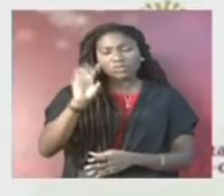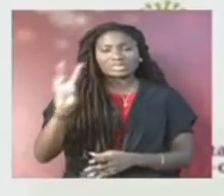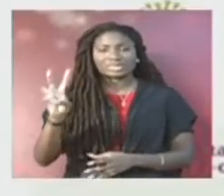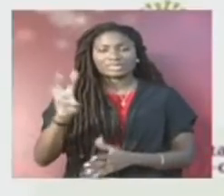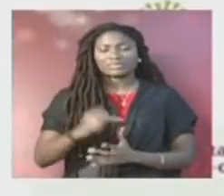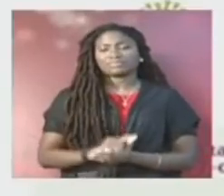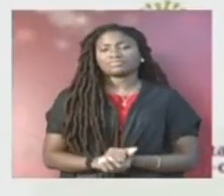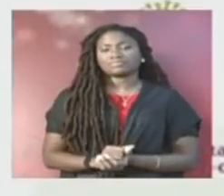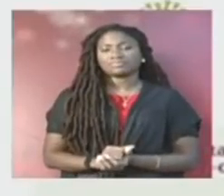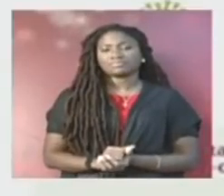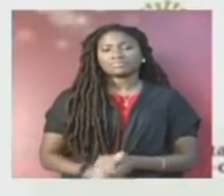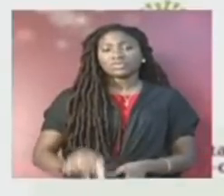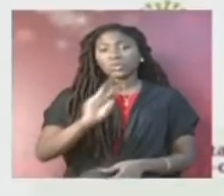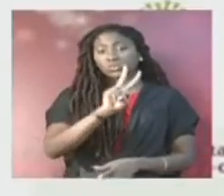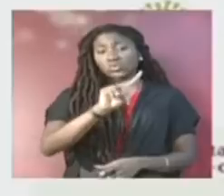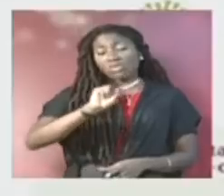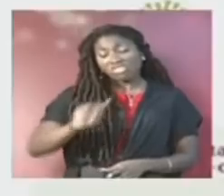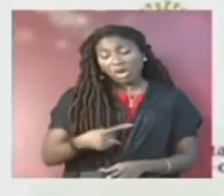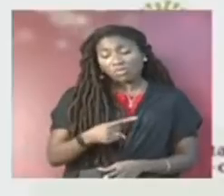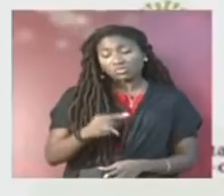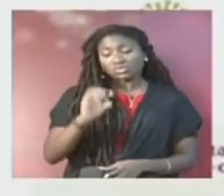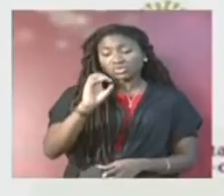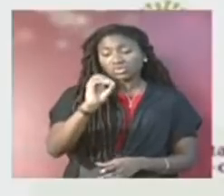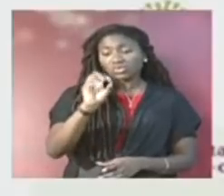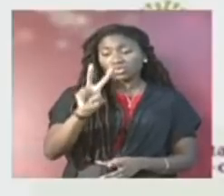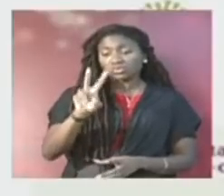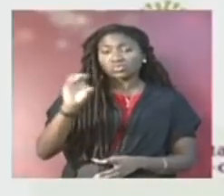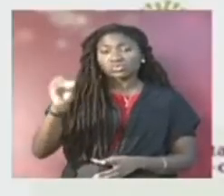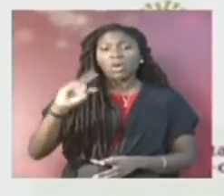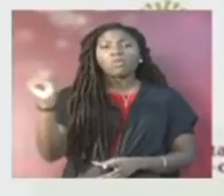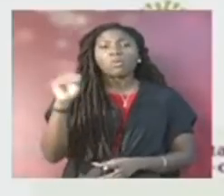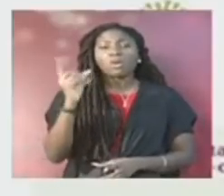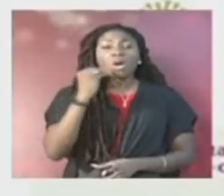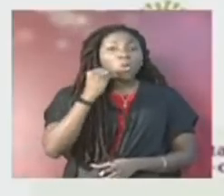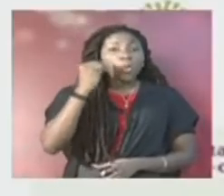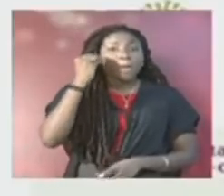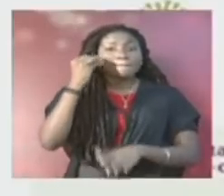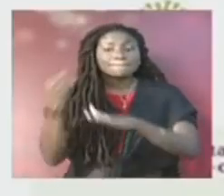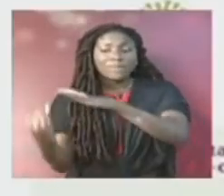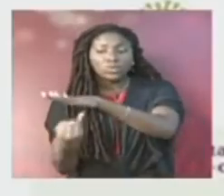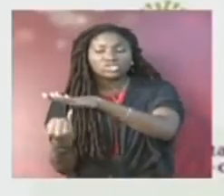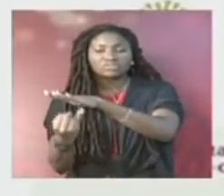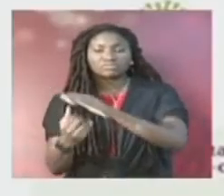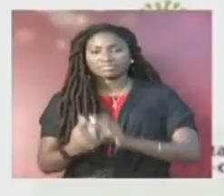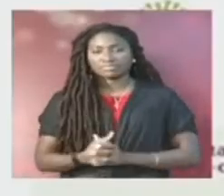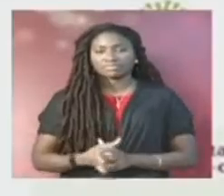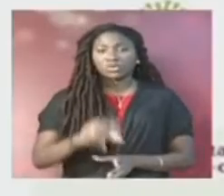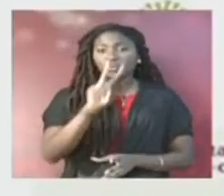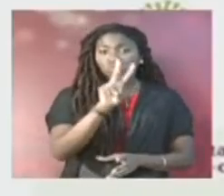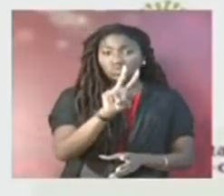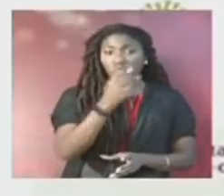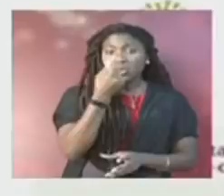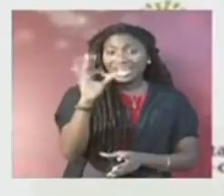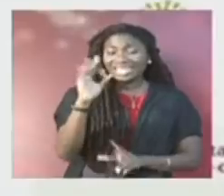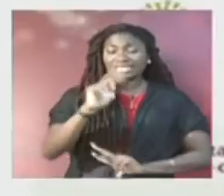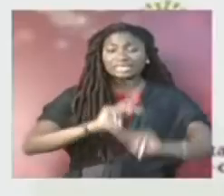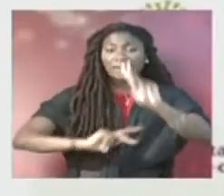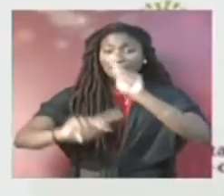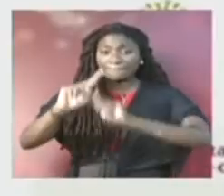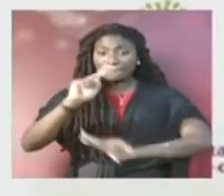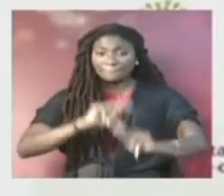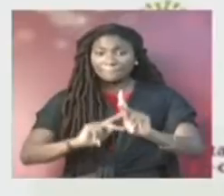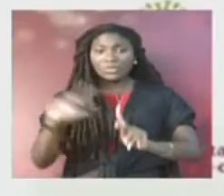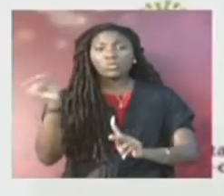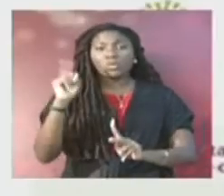patients, 2,020 are in home isolation at this time, and 219 patients are in hospital